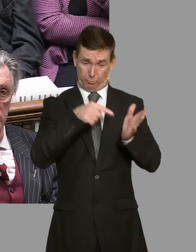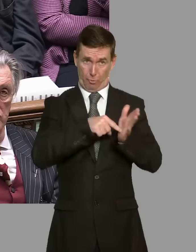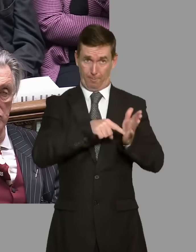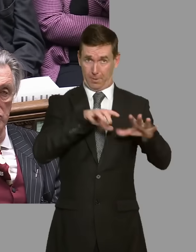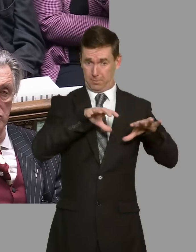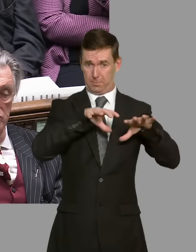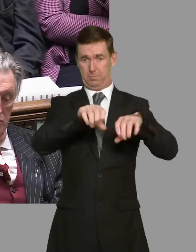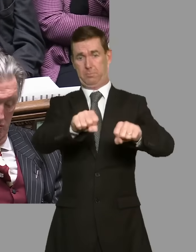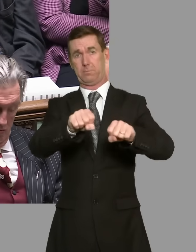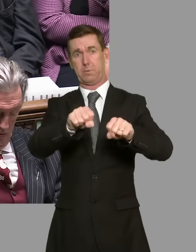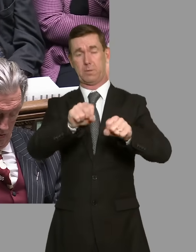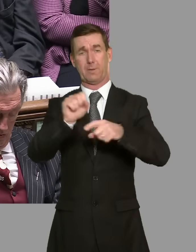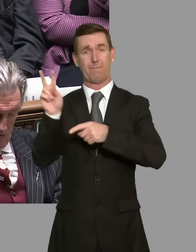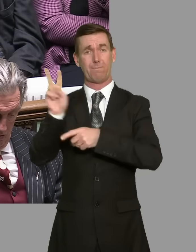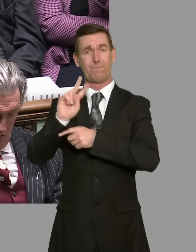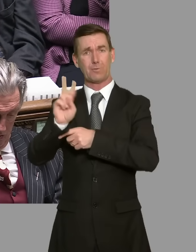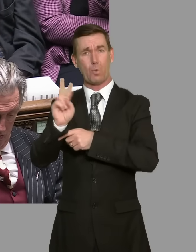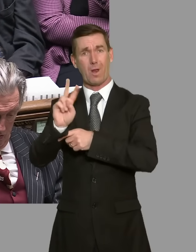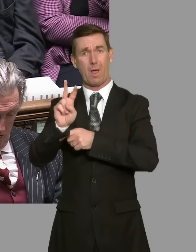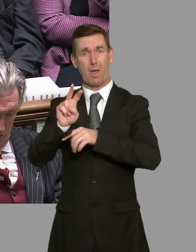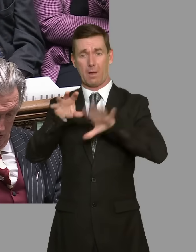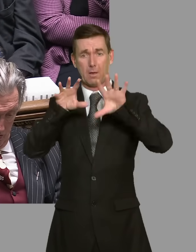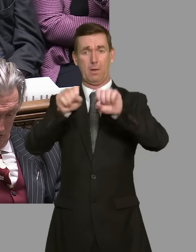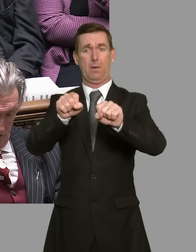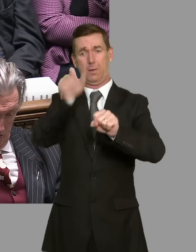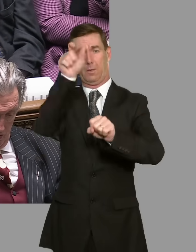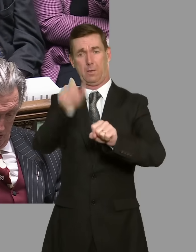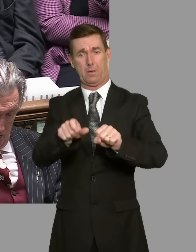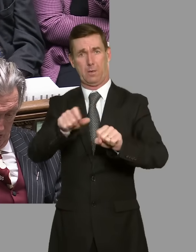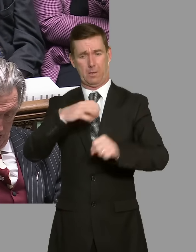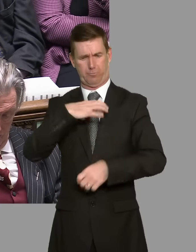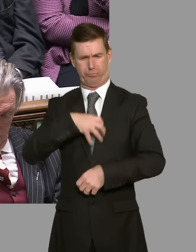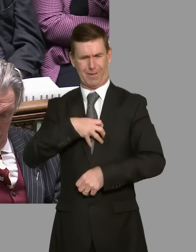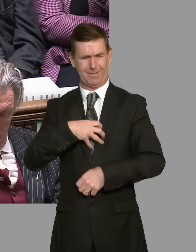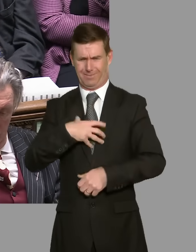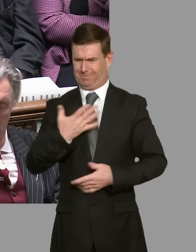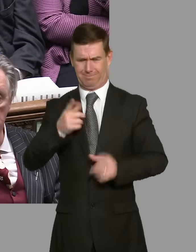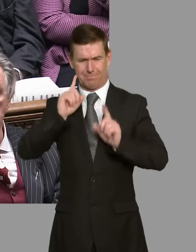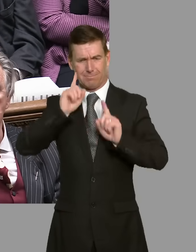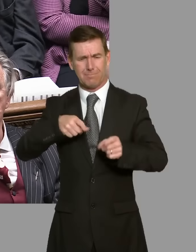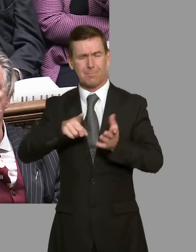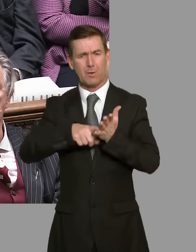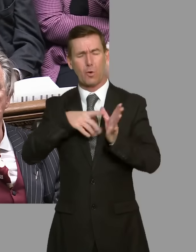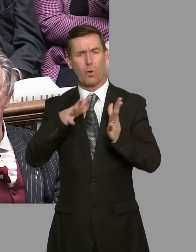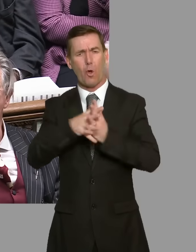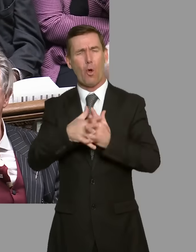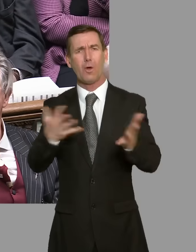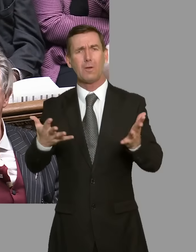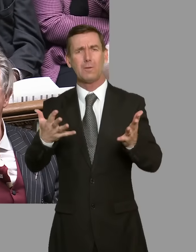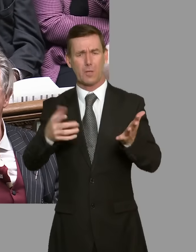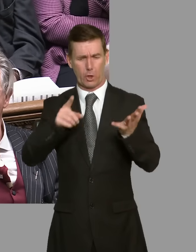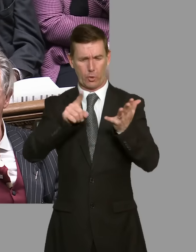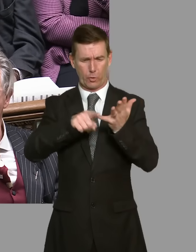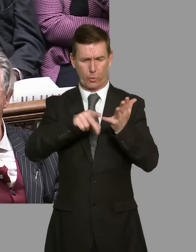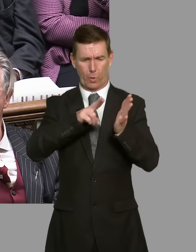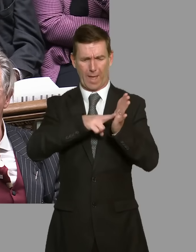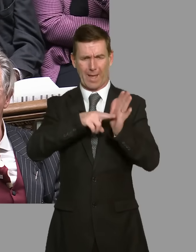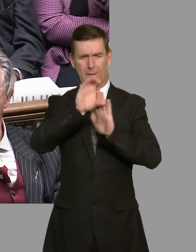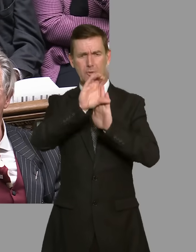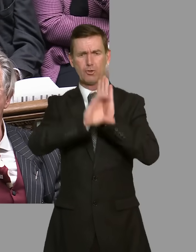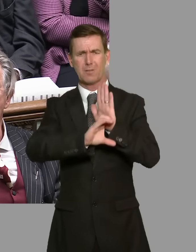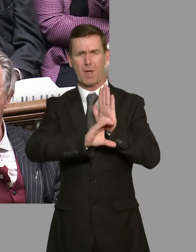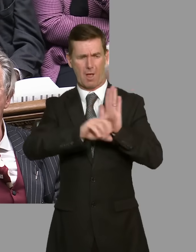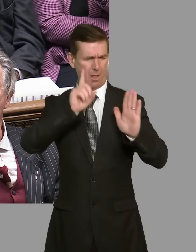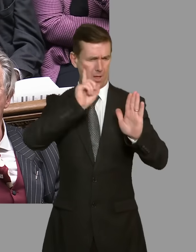and I quote, is in breach of the United Nations Charter and has committed the crime of aggression, which the court